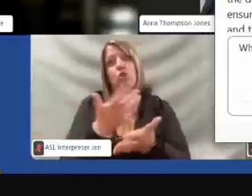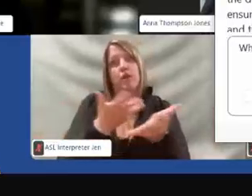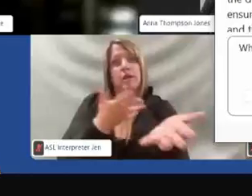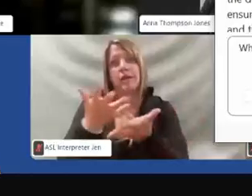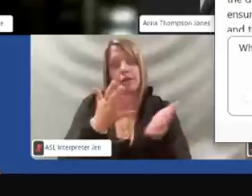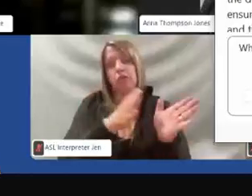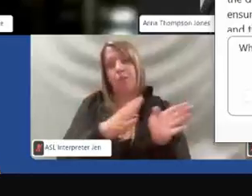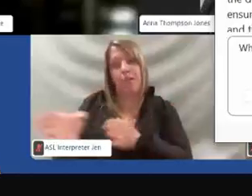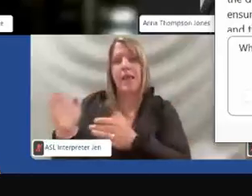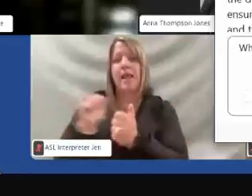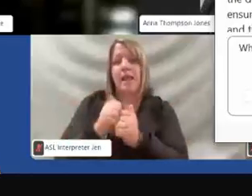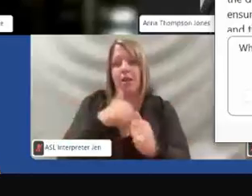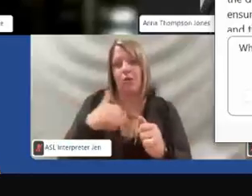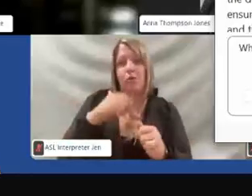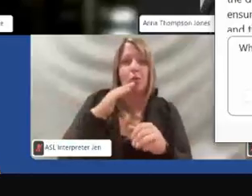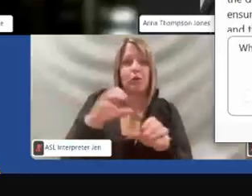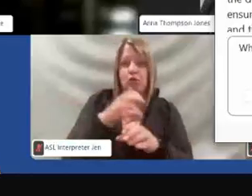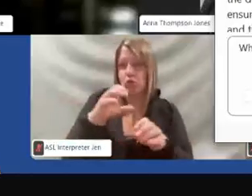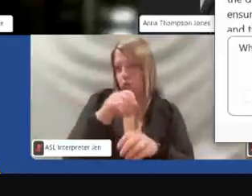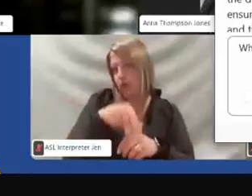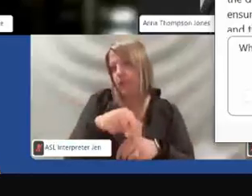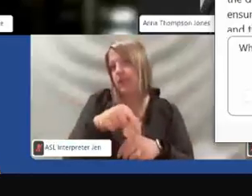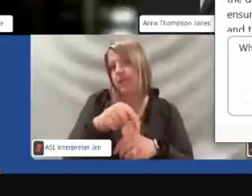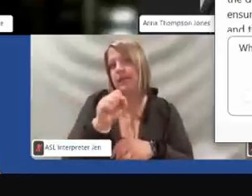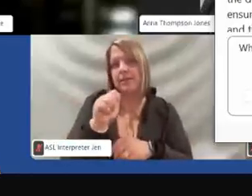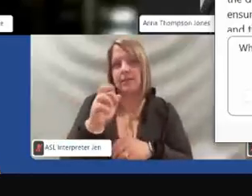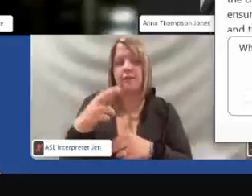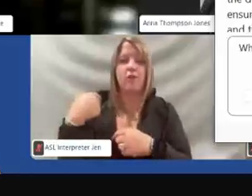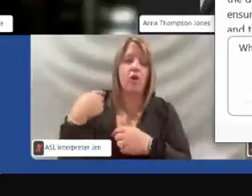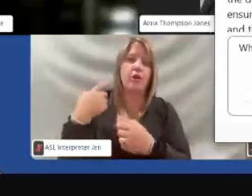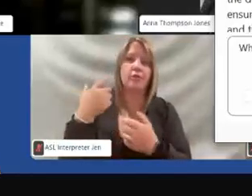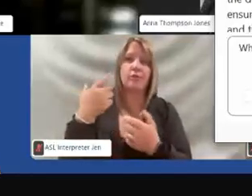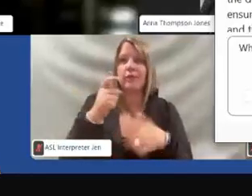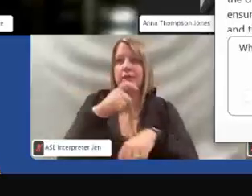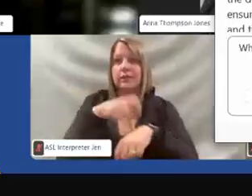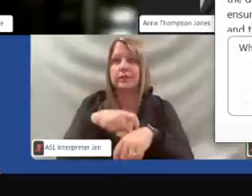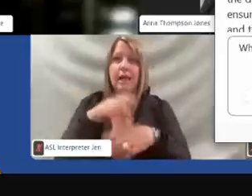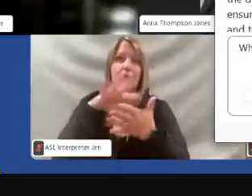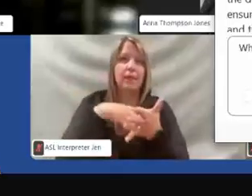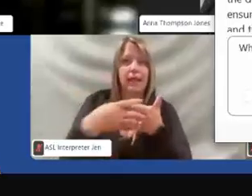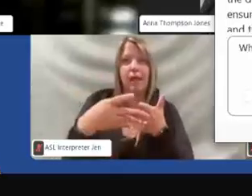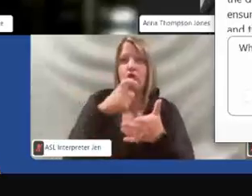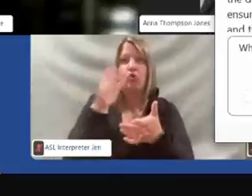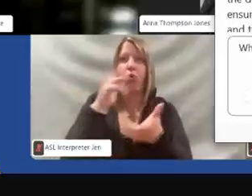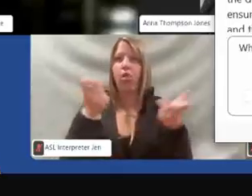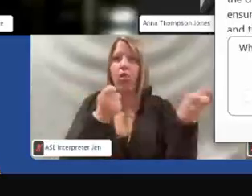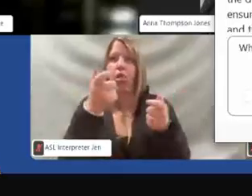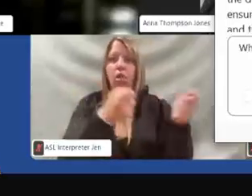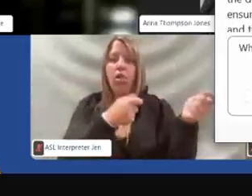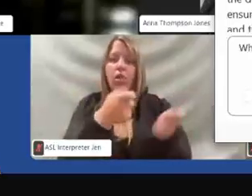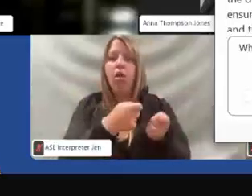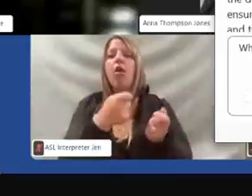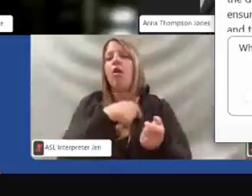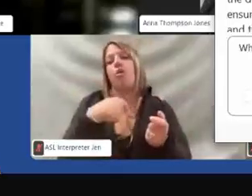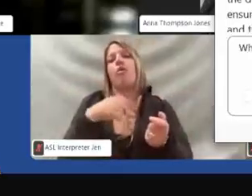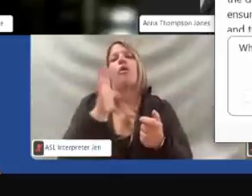that talks about how we're going to do these things as far as like even calendarizing and timing and who we're going to recruit. So we'll